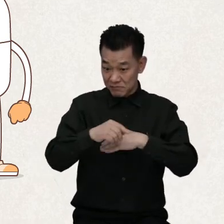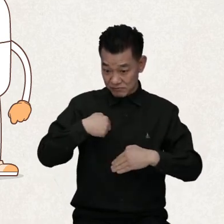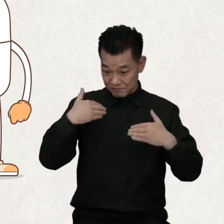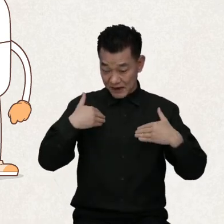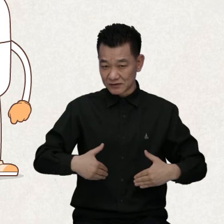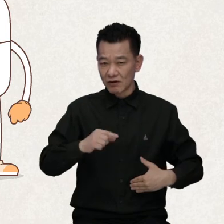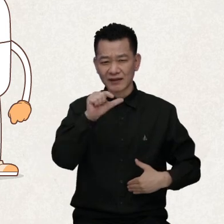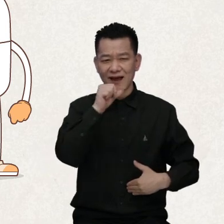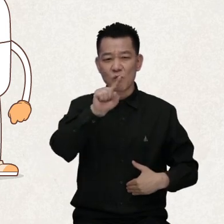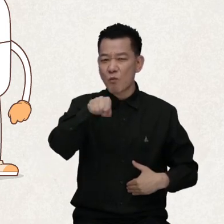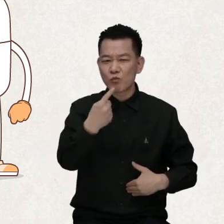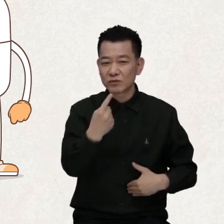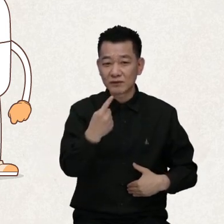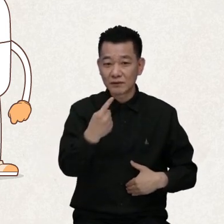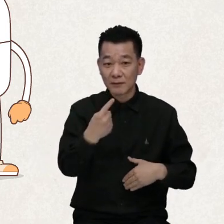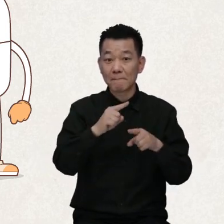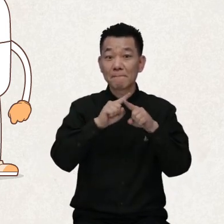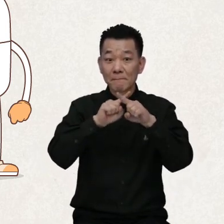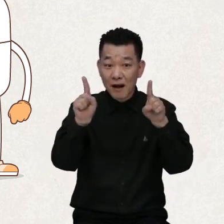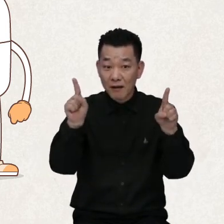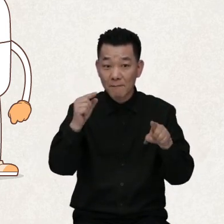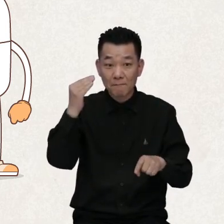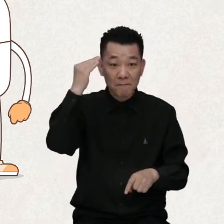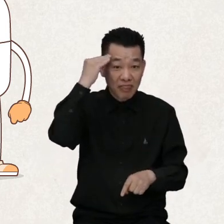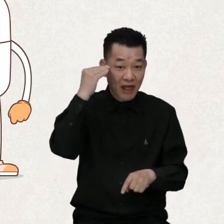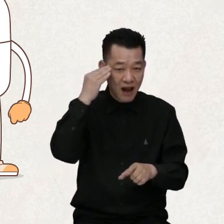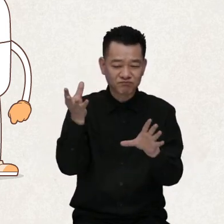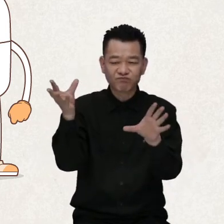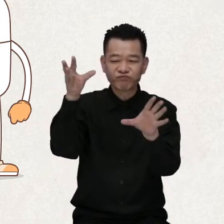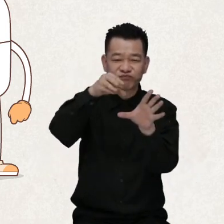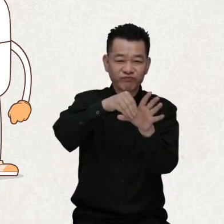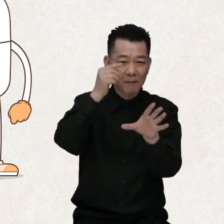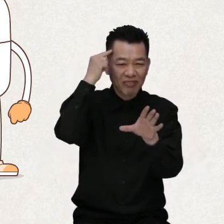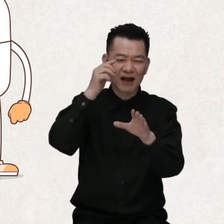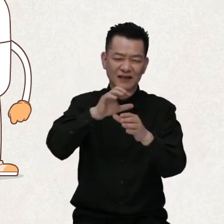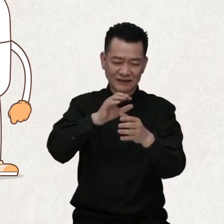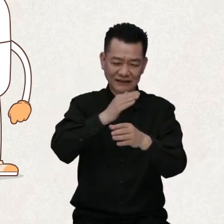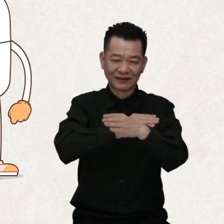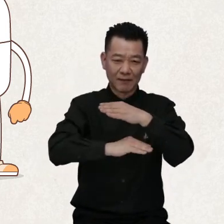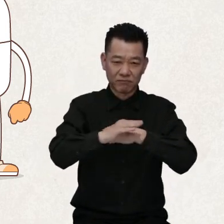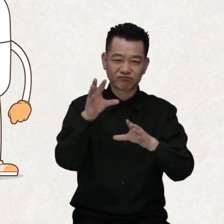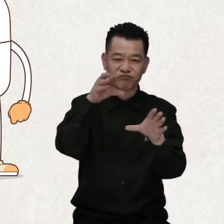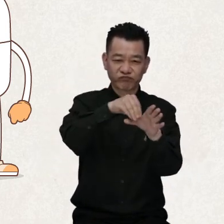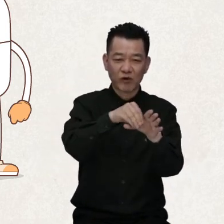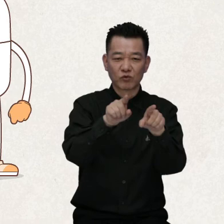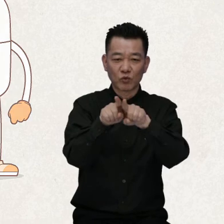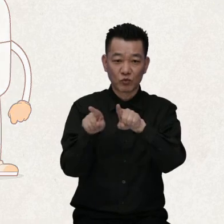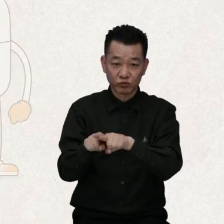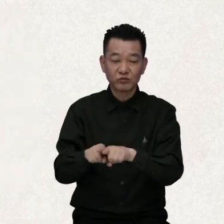that disabilities not only include physical disabilities, but also mental disabilities.